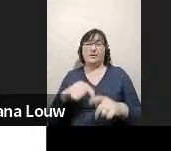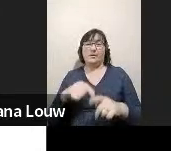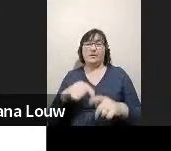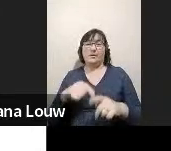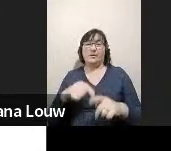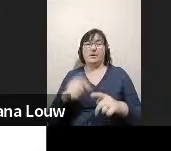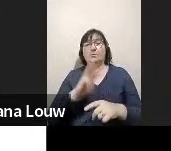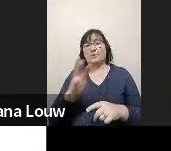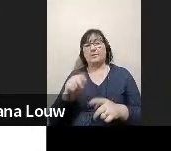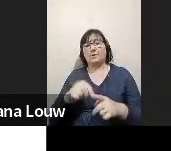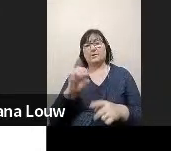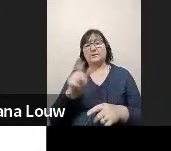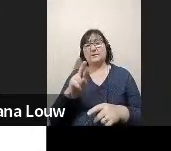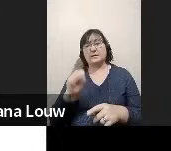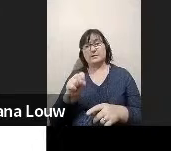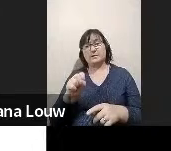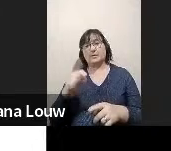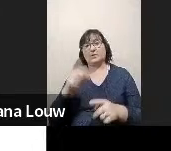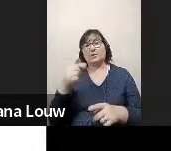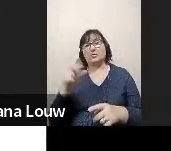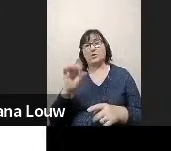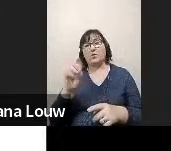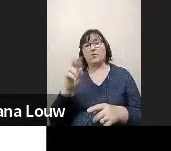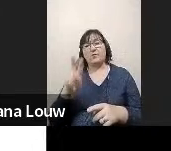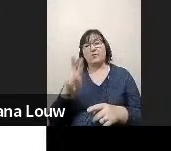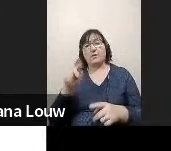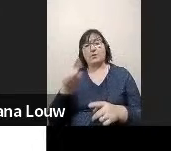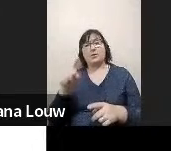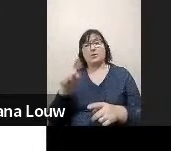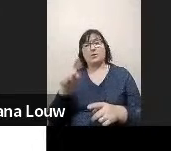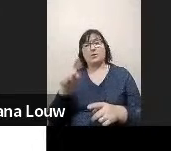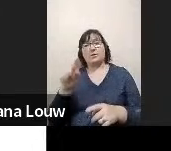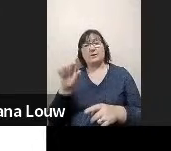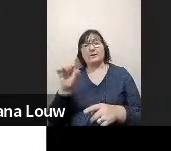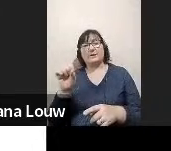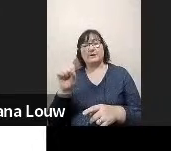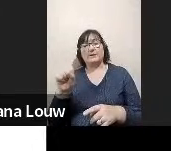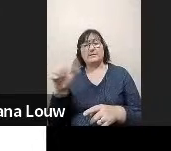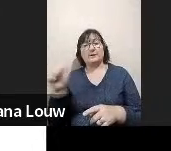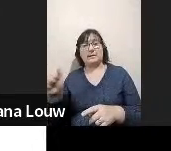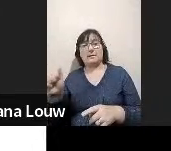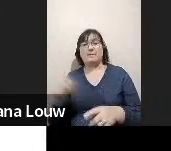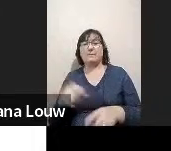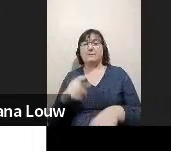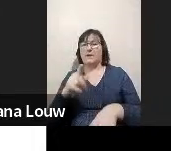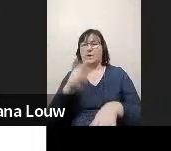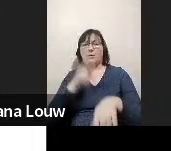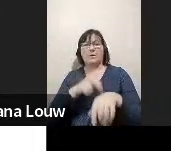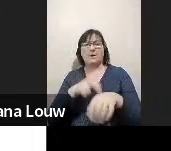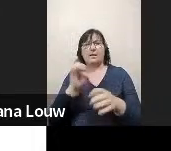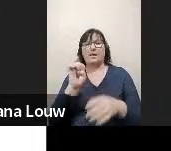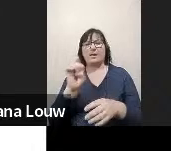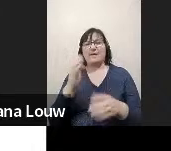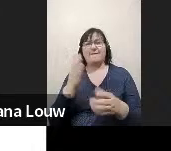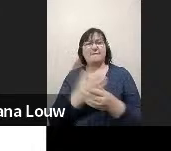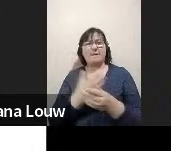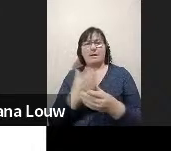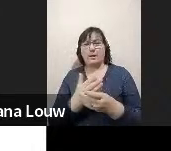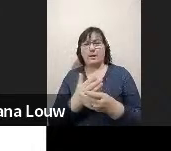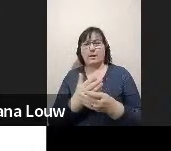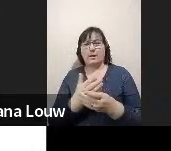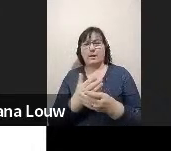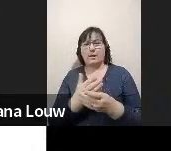www.sars.gov.za. They don't need to have an e-filing account to do so. They'll click on the manage tax type transfer, okay, and they